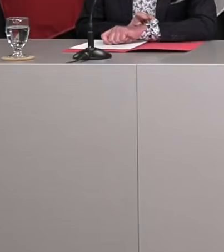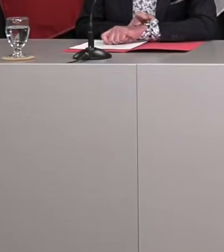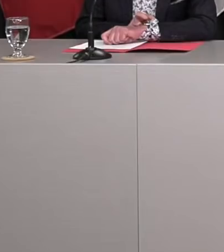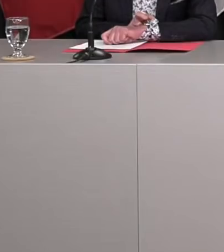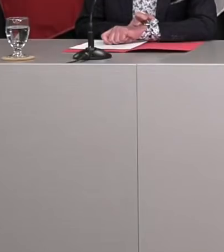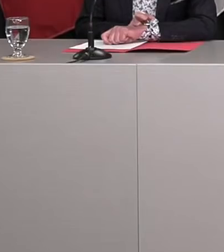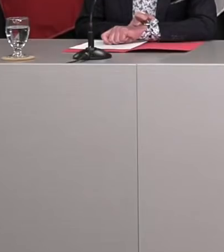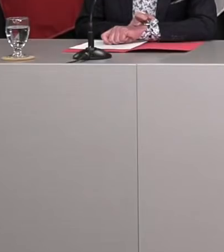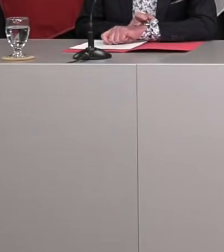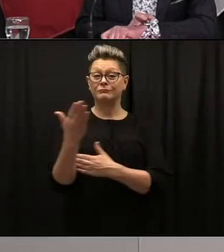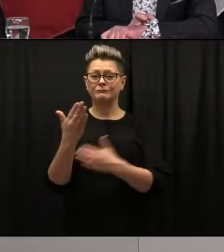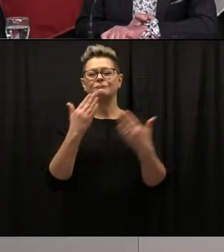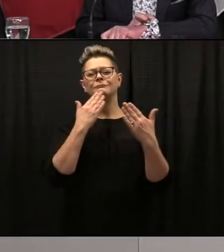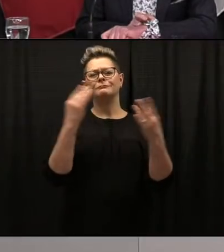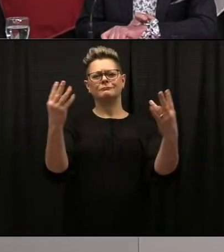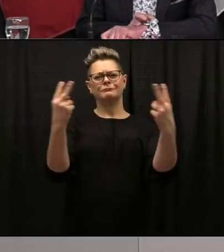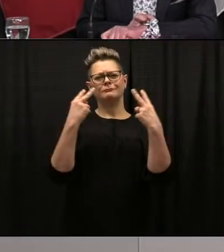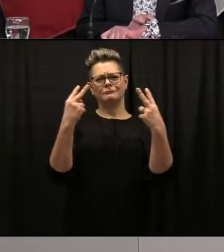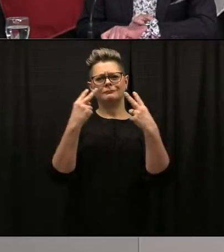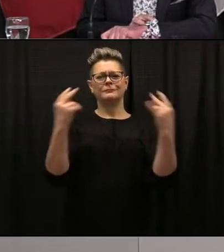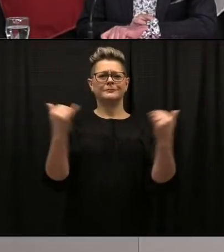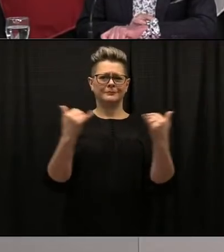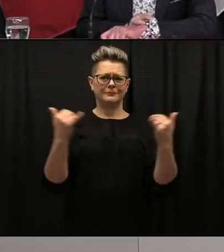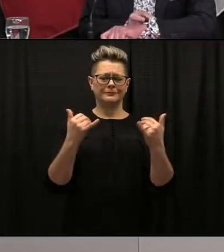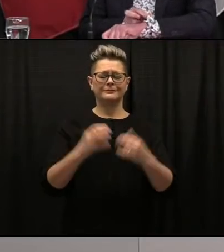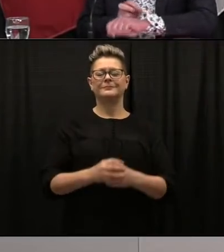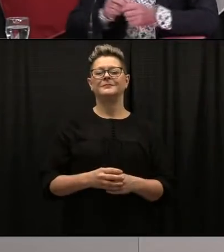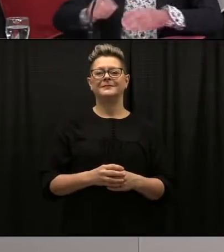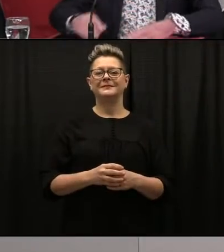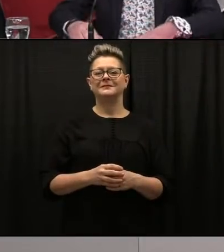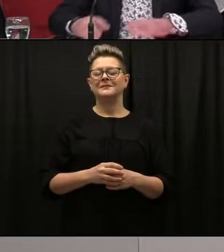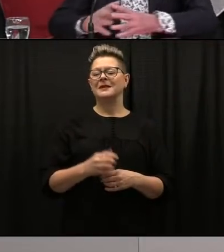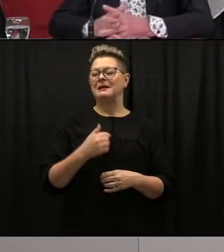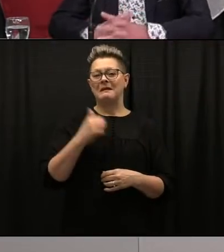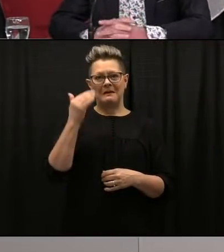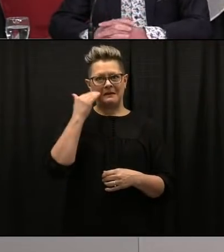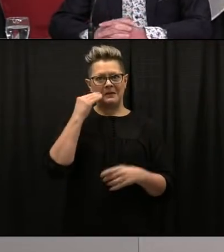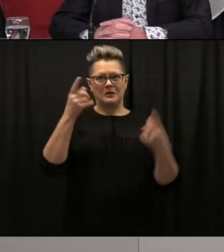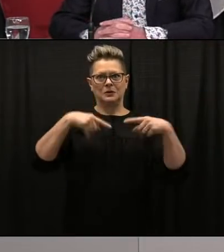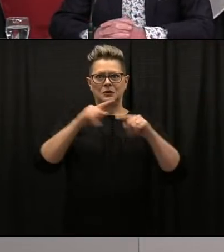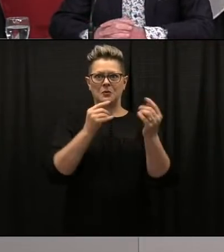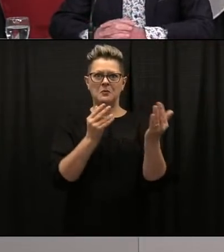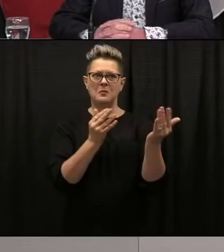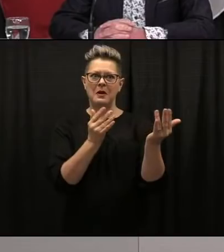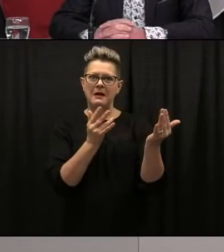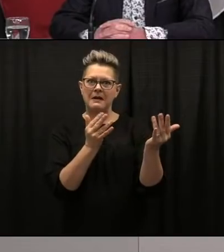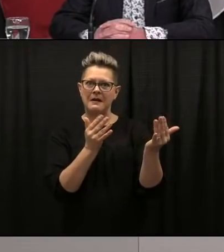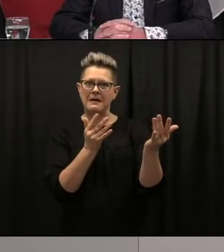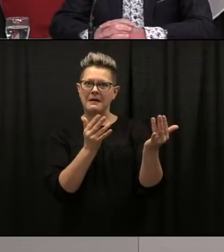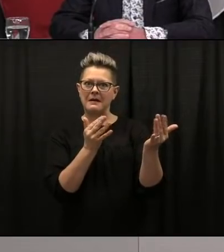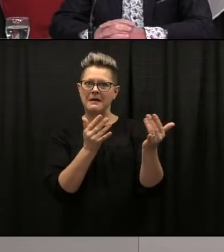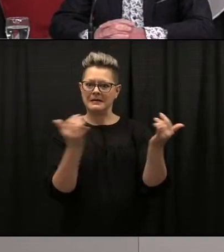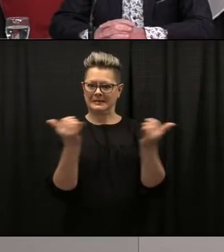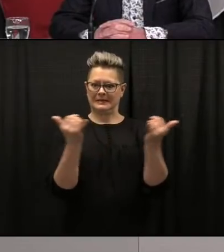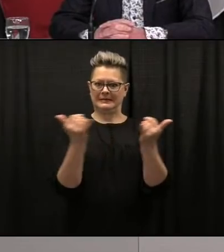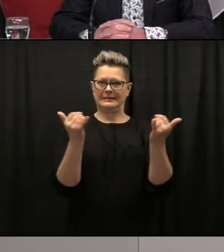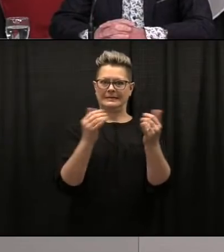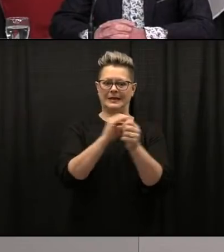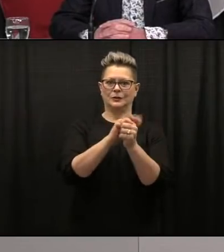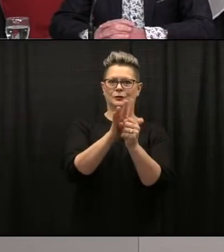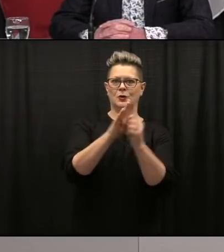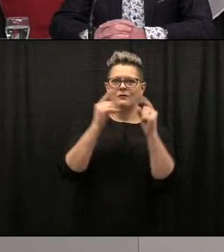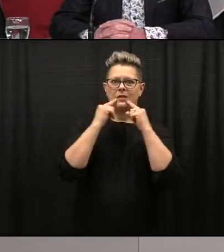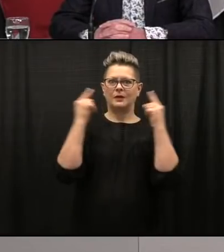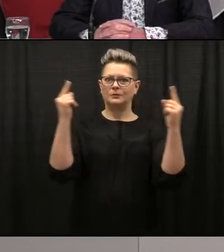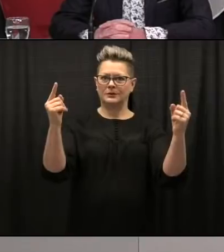Good morning, everyone. Thank you for joining us. I have no doubt that many of you have been anxiously awaiting today's briefing. As we have